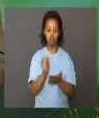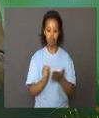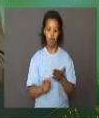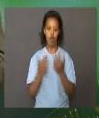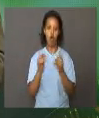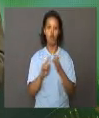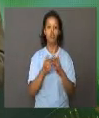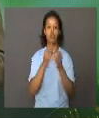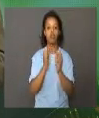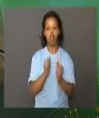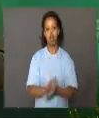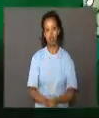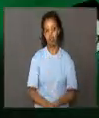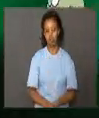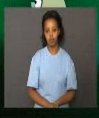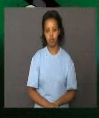begin now.